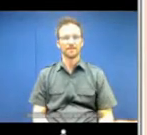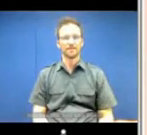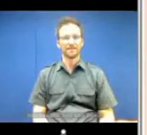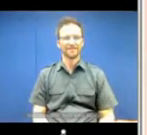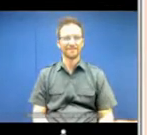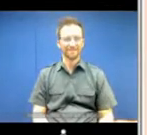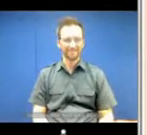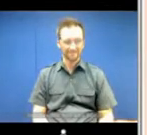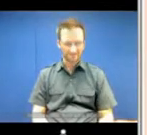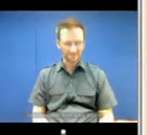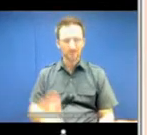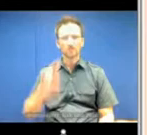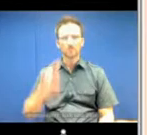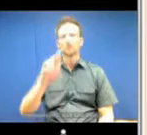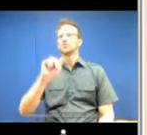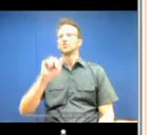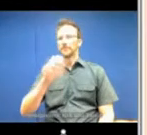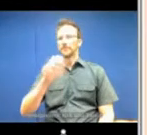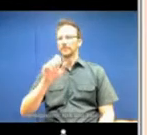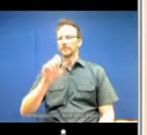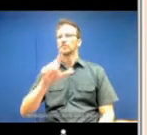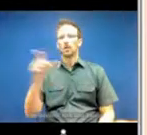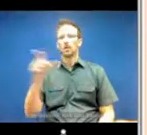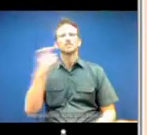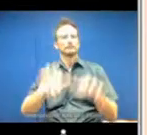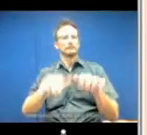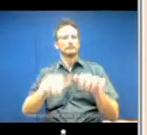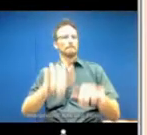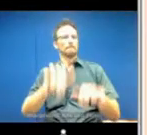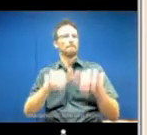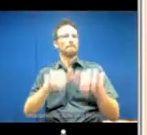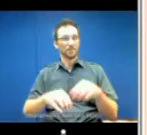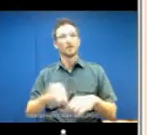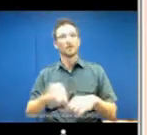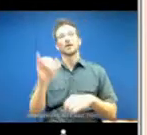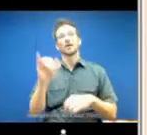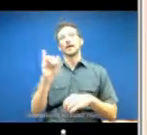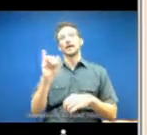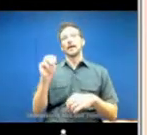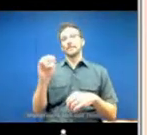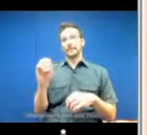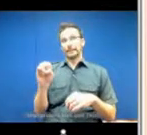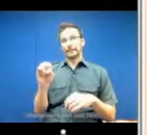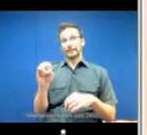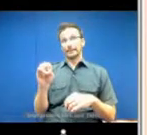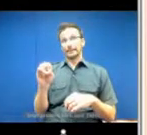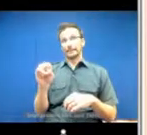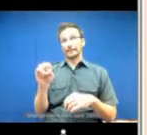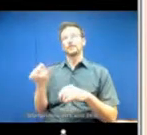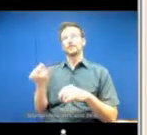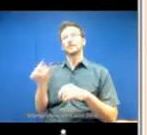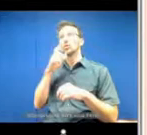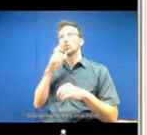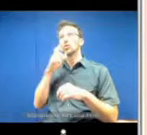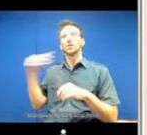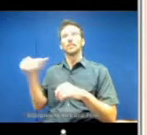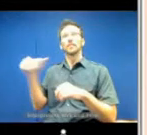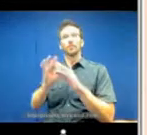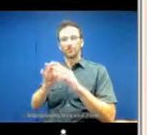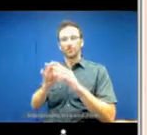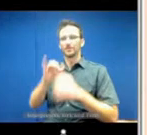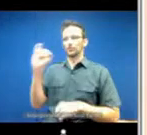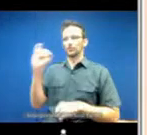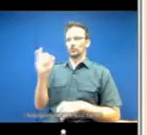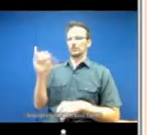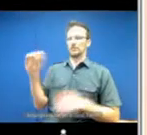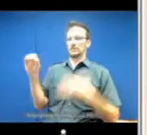Okay, Rachel has piped in and said that the IME is usually paid for by the insurance company, who also pays for the interpreter.